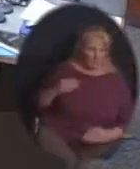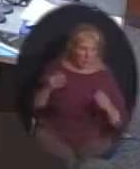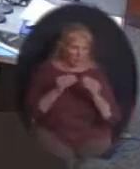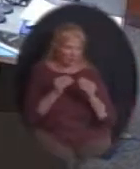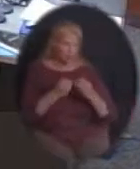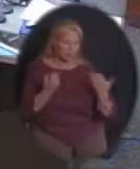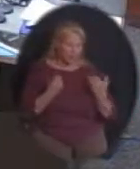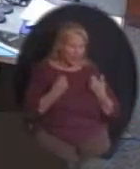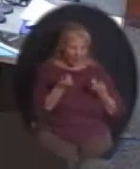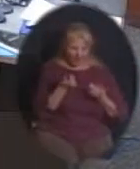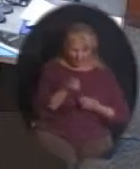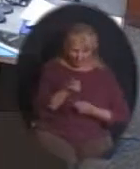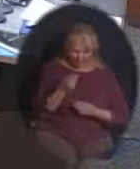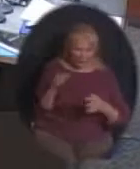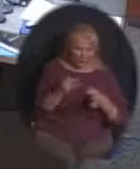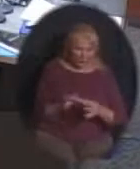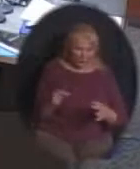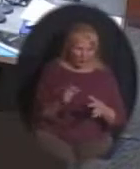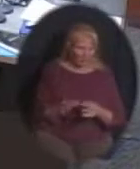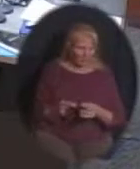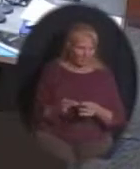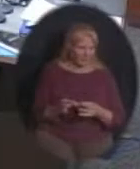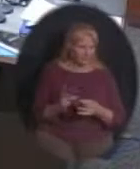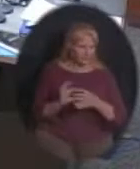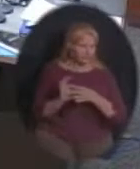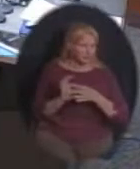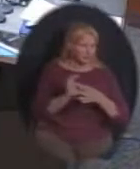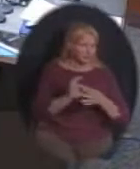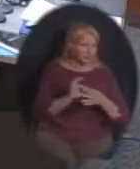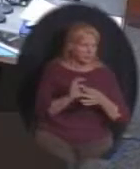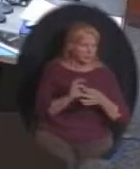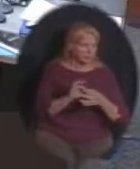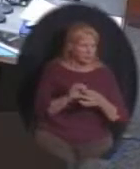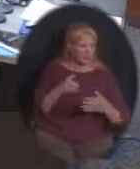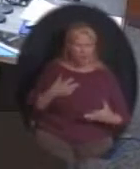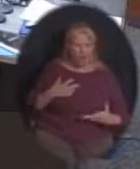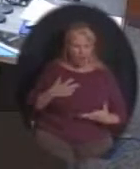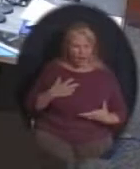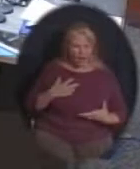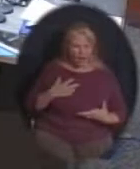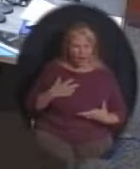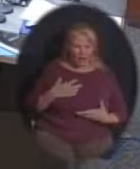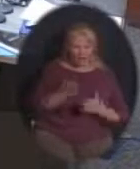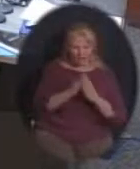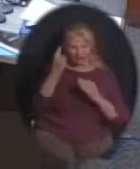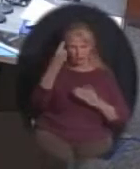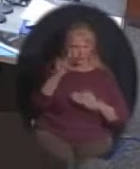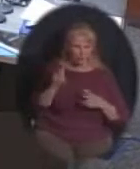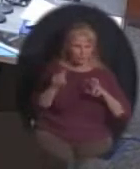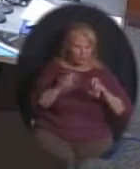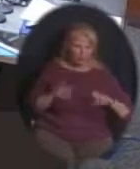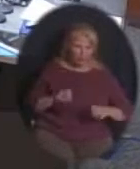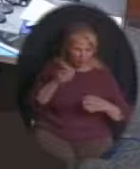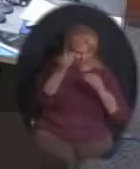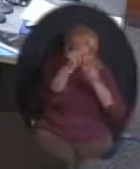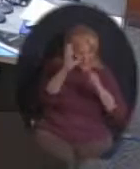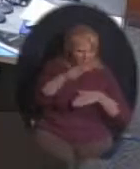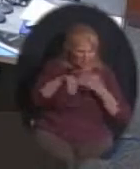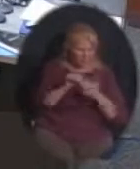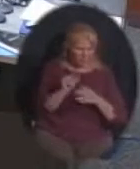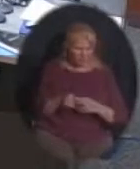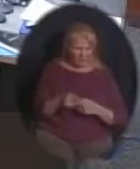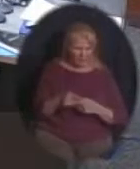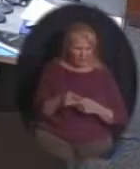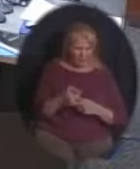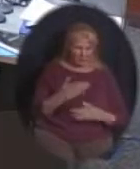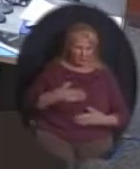the district, and I specifically asked for some audit data on that. And Dr. All, if you could give me an update as to where we stand on that, please.